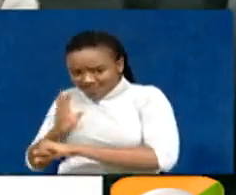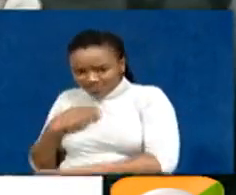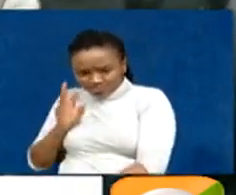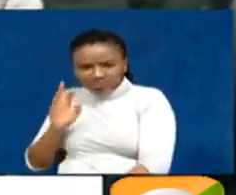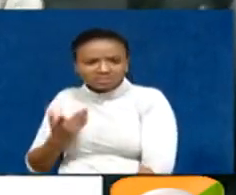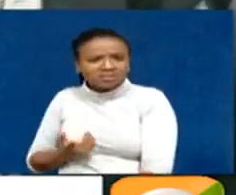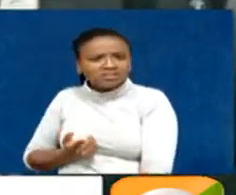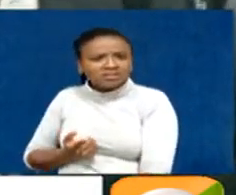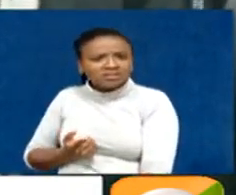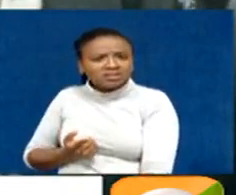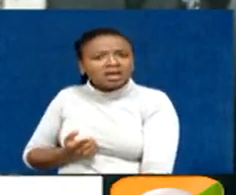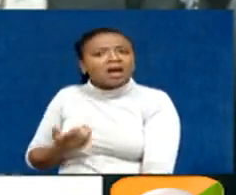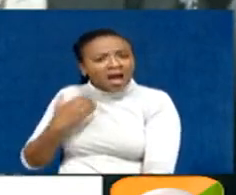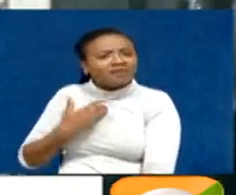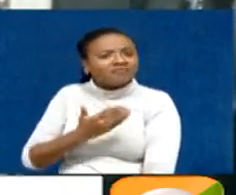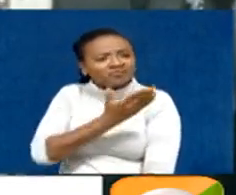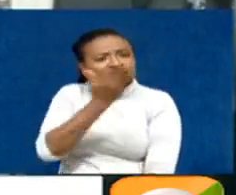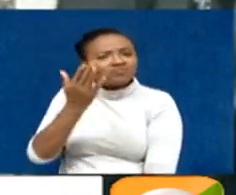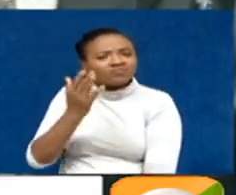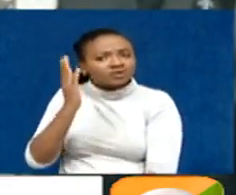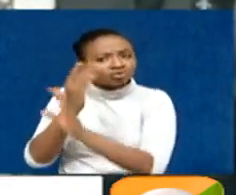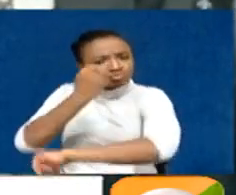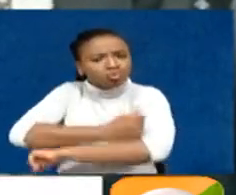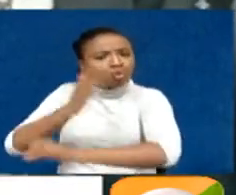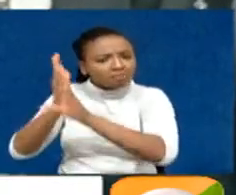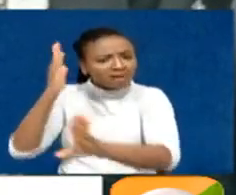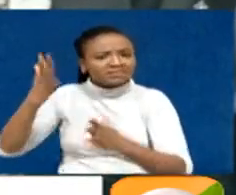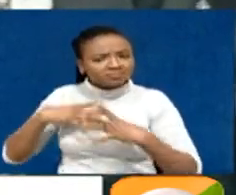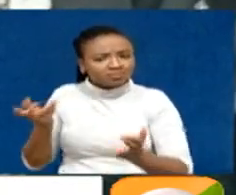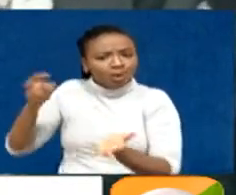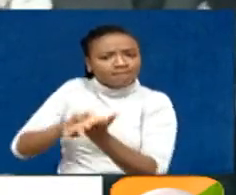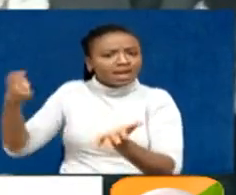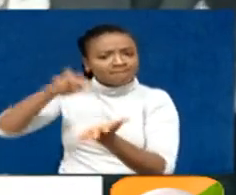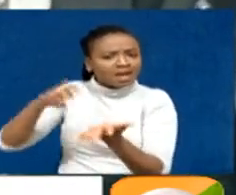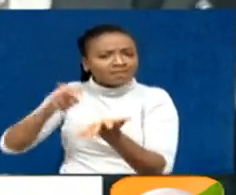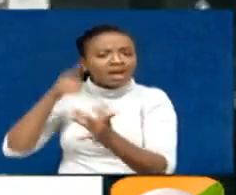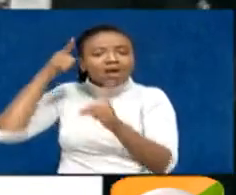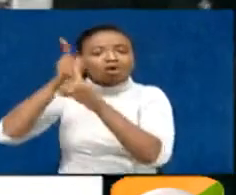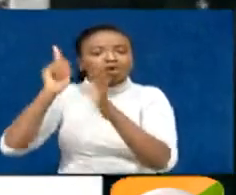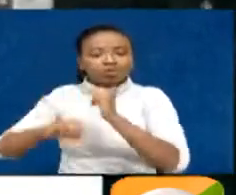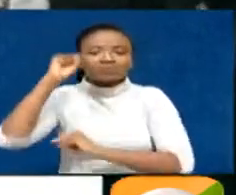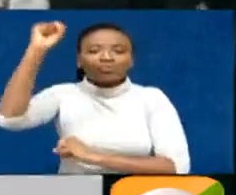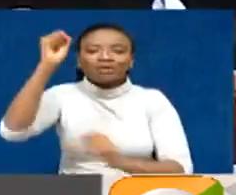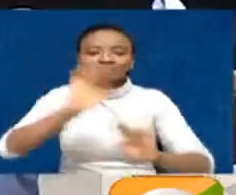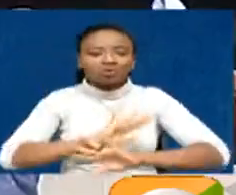not highlighting this? Why are school buses being used to ferry people for political purposes?